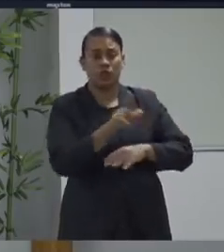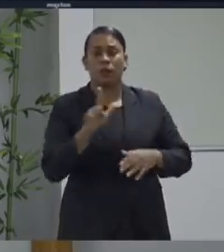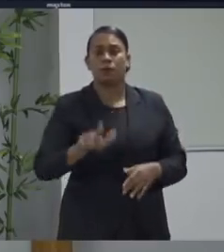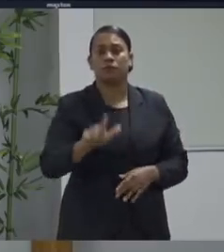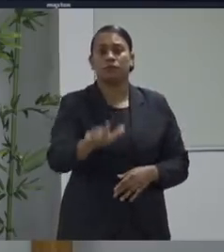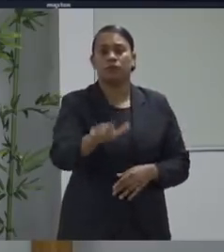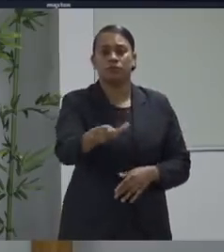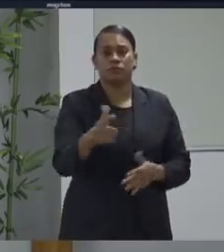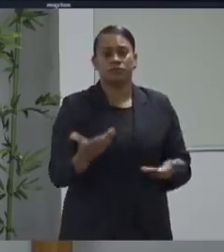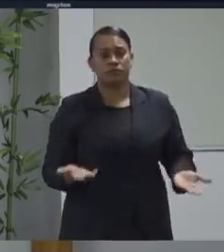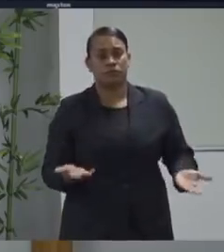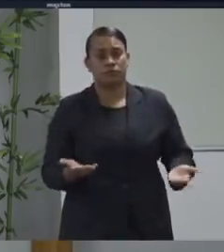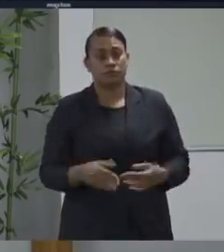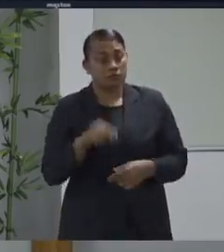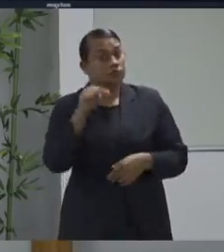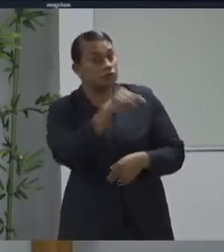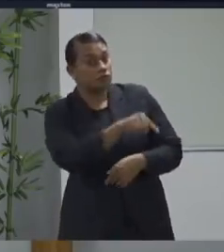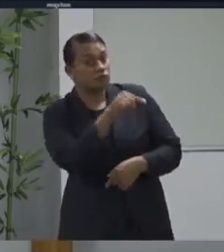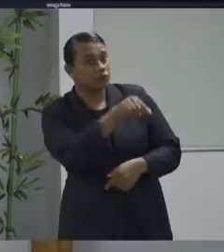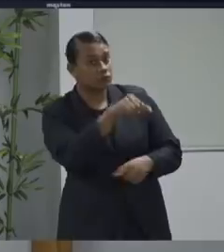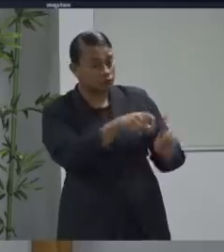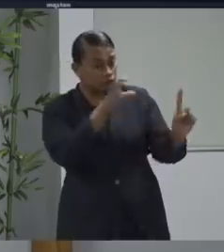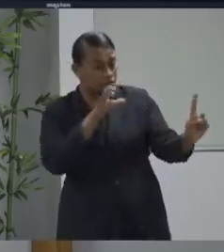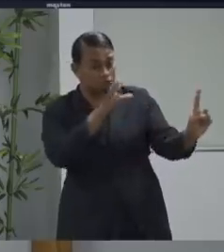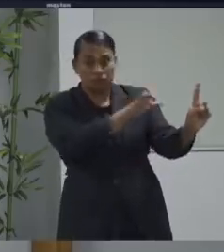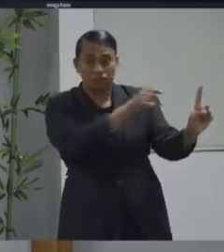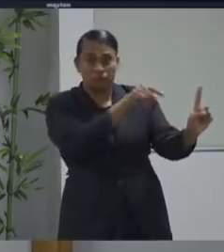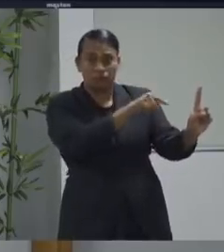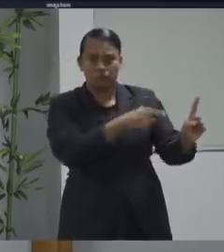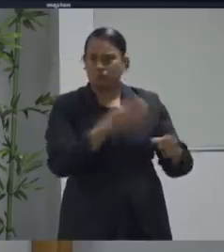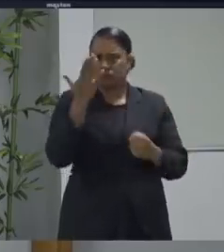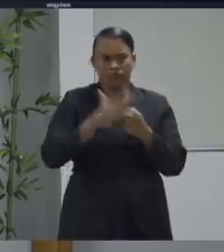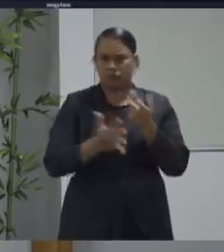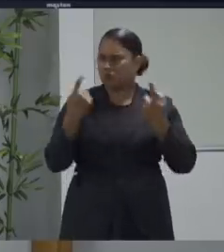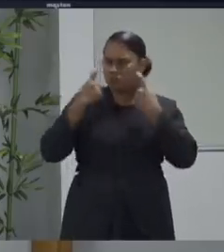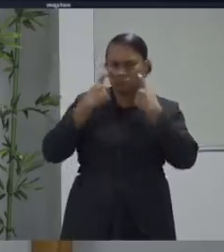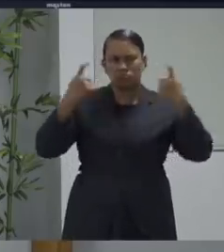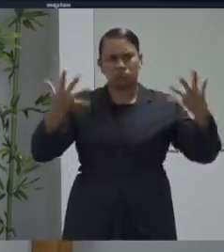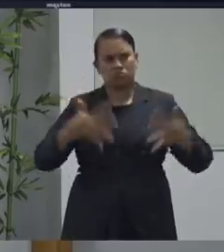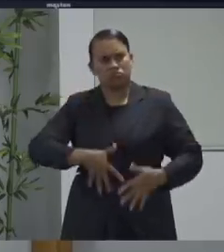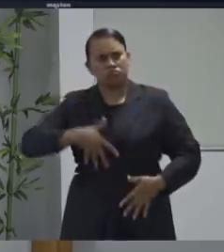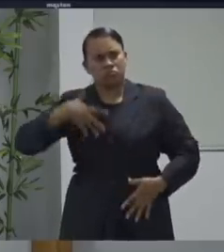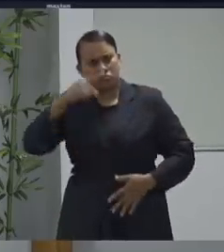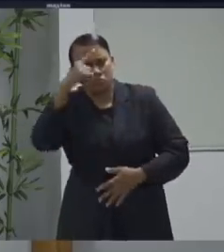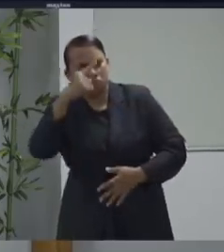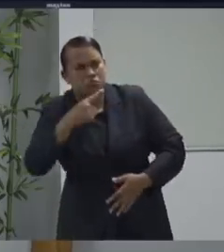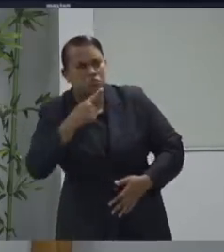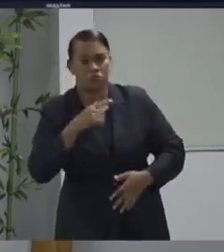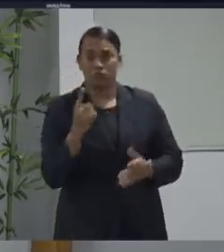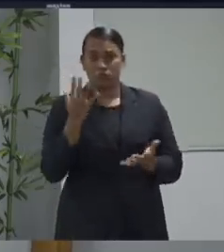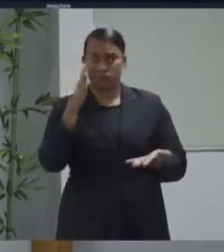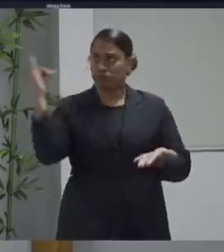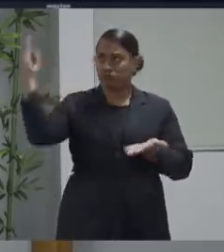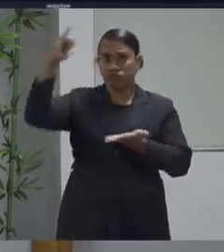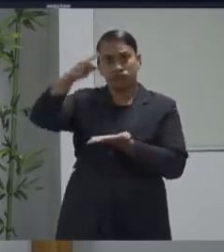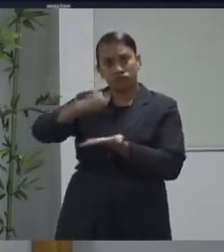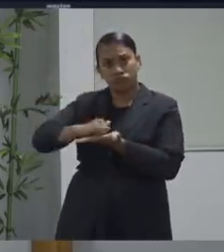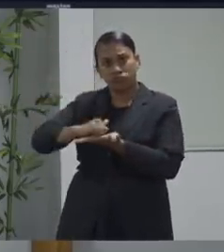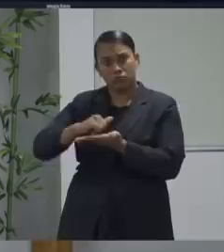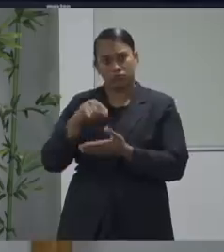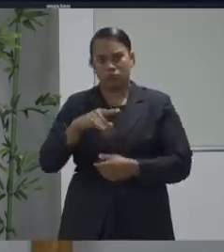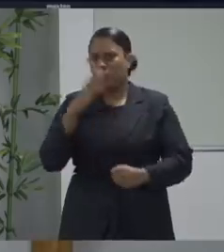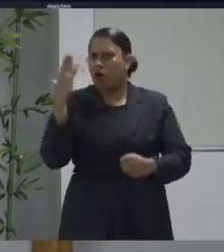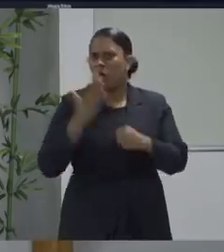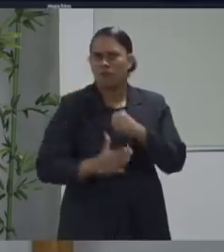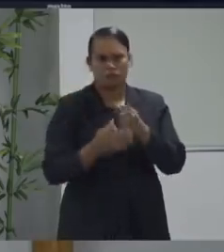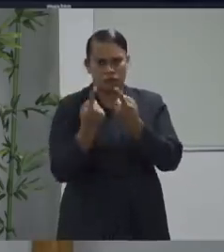This patient did not declare any symptoms when returning from travel and did not follow the directive of